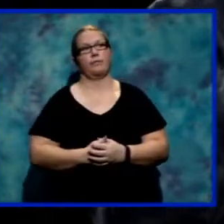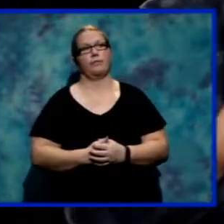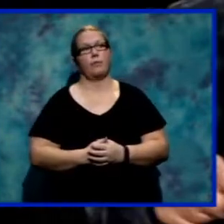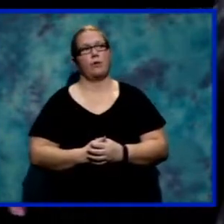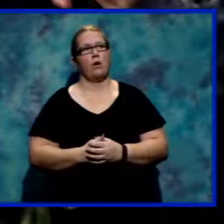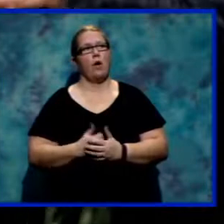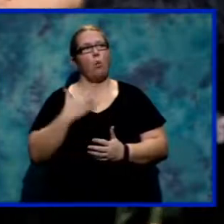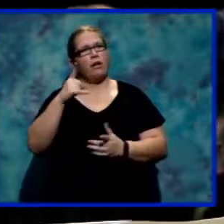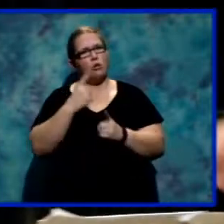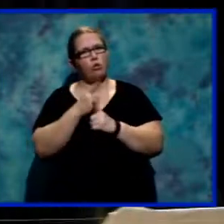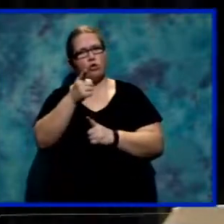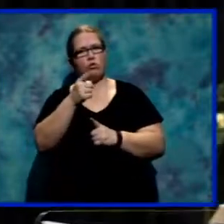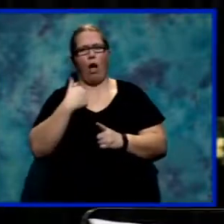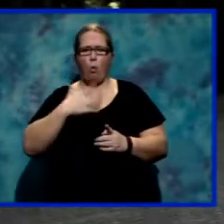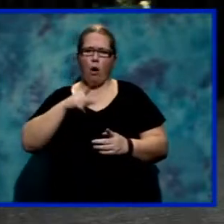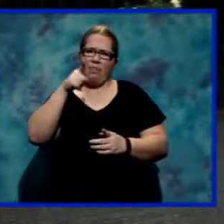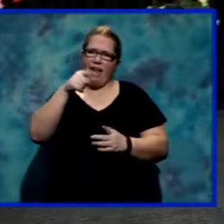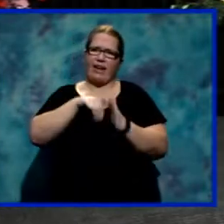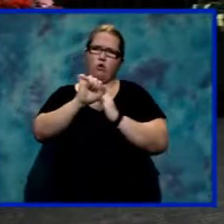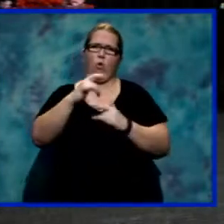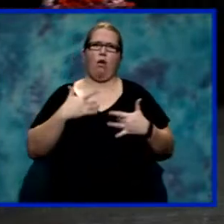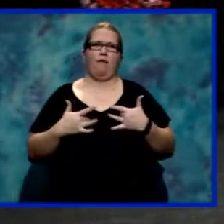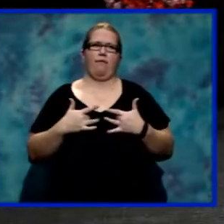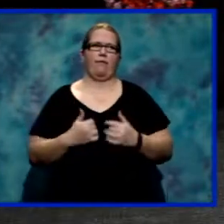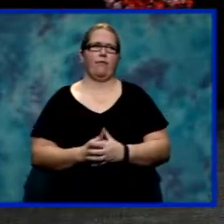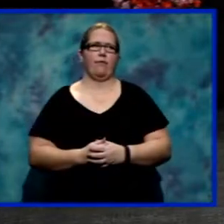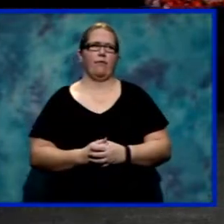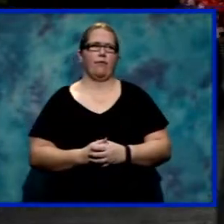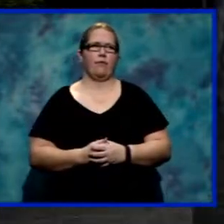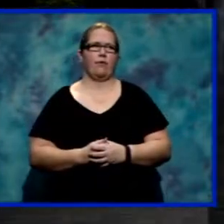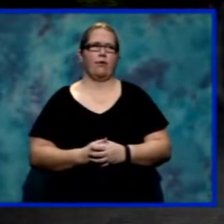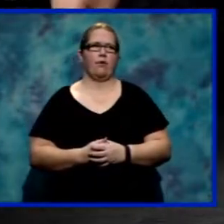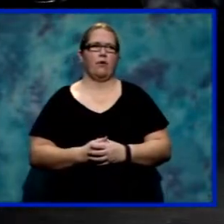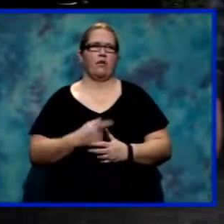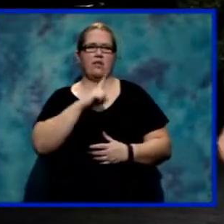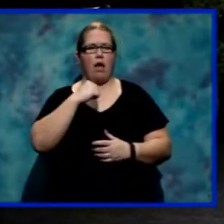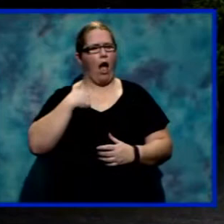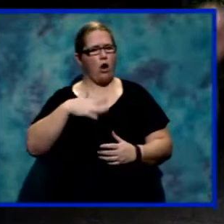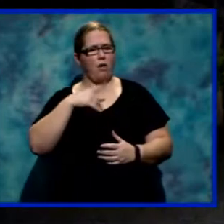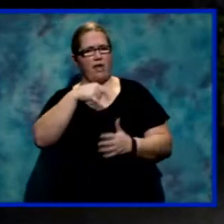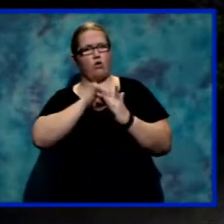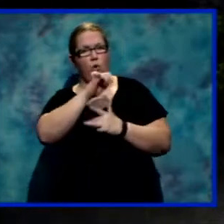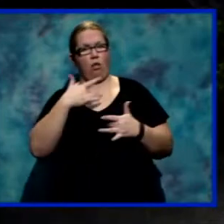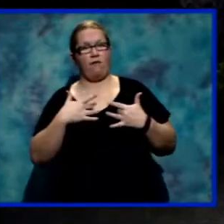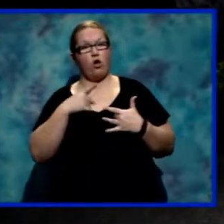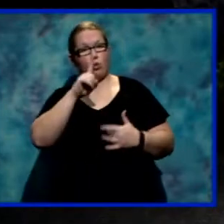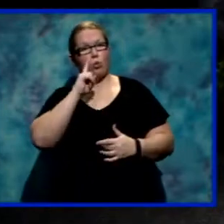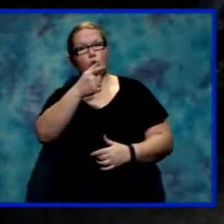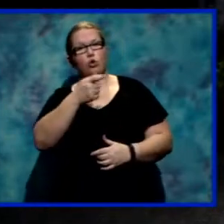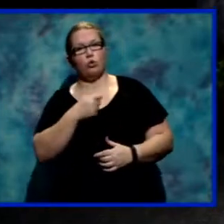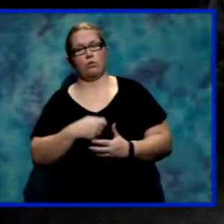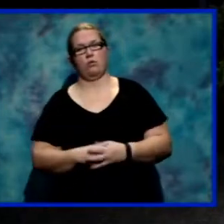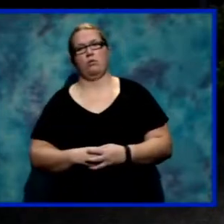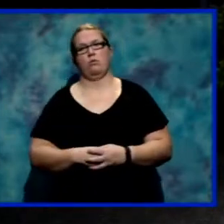when he talks to you, you'll say, I want that in your life. But he'll say, Aaron, I don't want that in your life. And you choose, mate. And